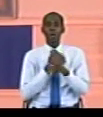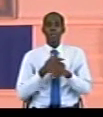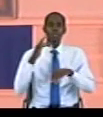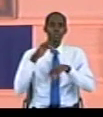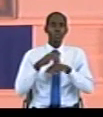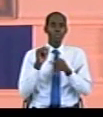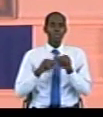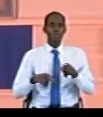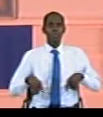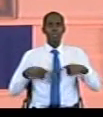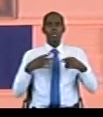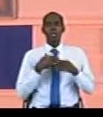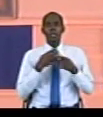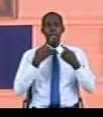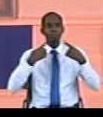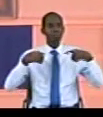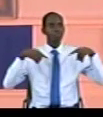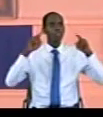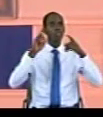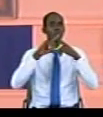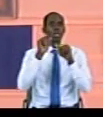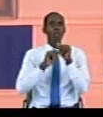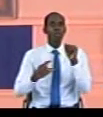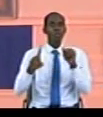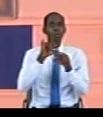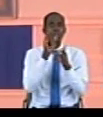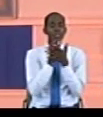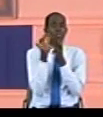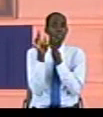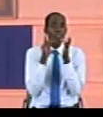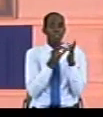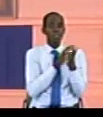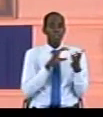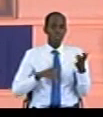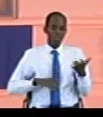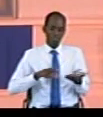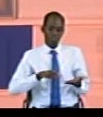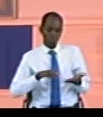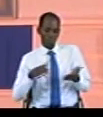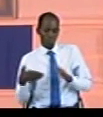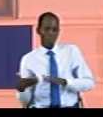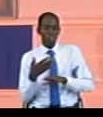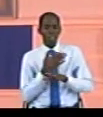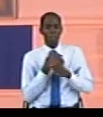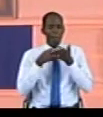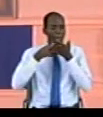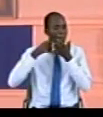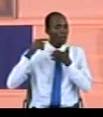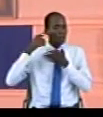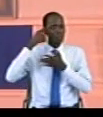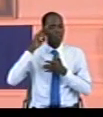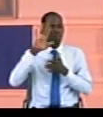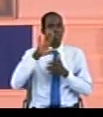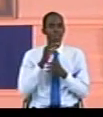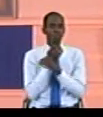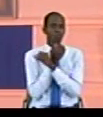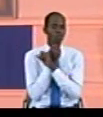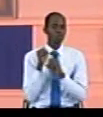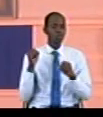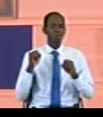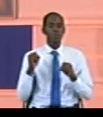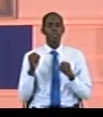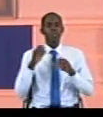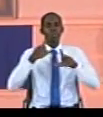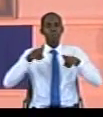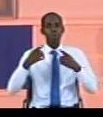and tell everyone that Jesus Christ died and he paid the price for their redemption, for their salvation. Go ye into all the